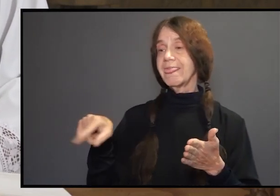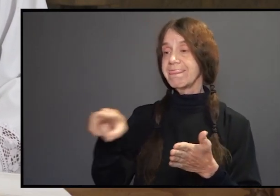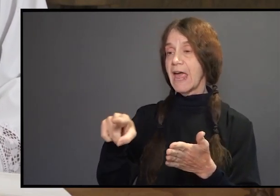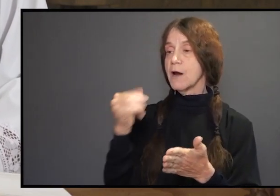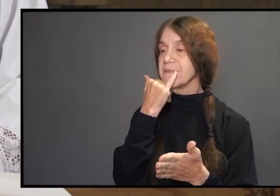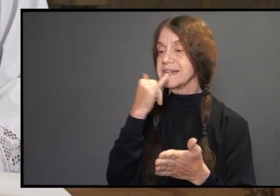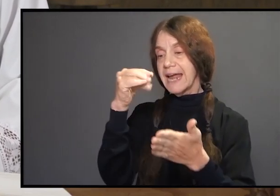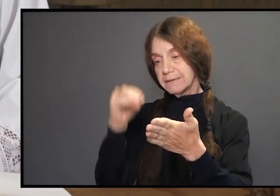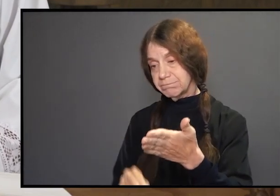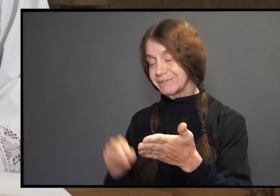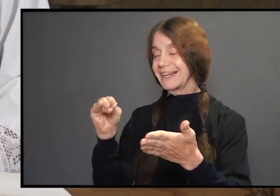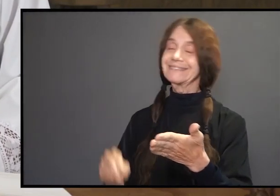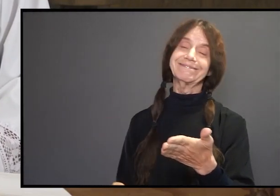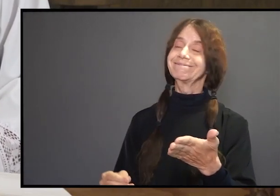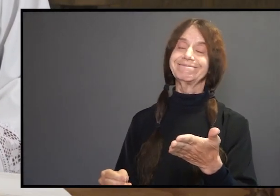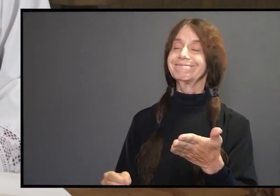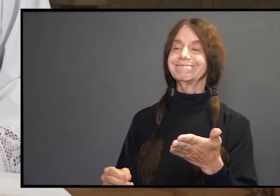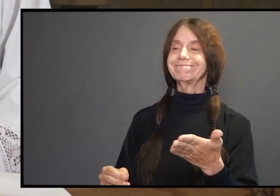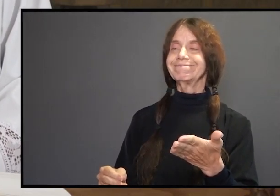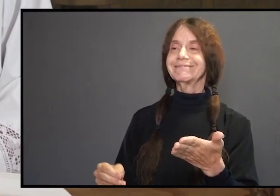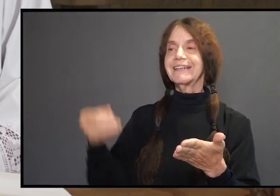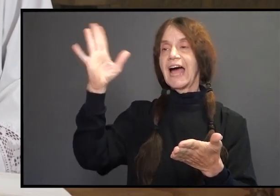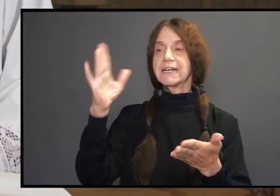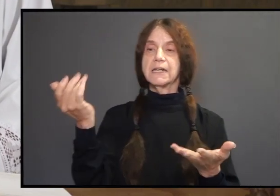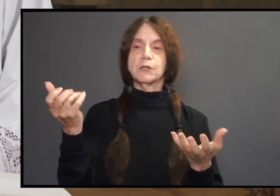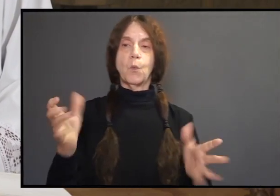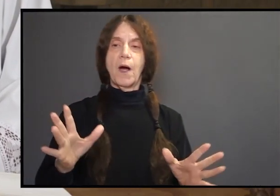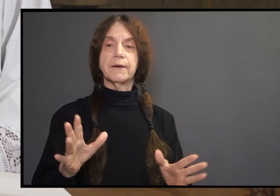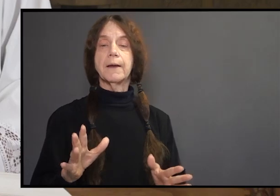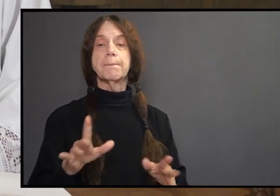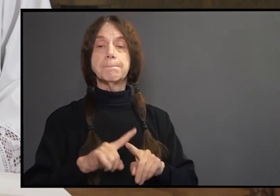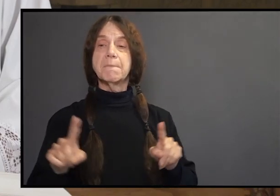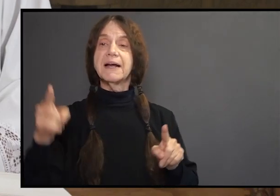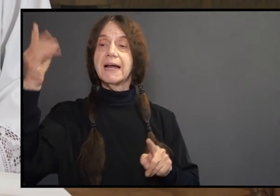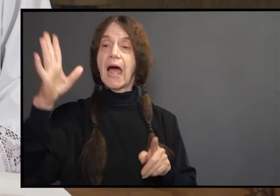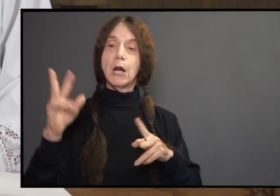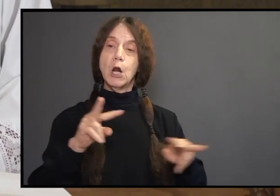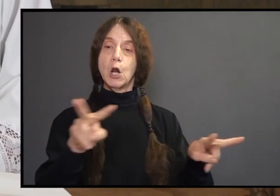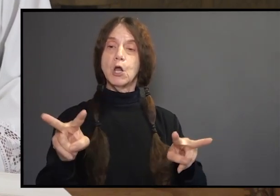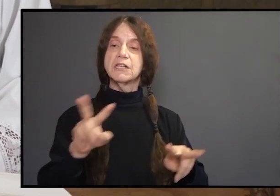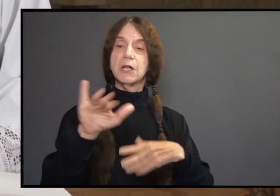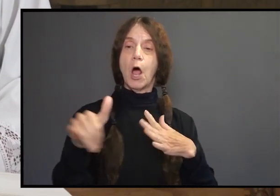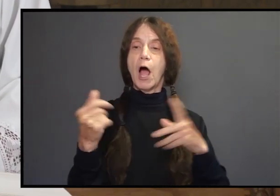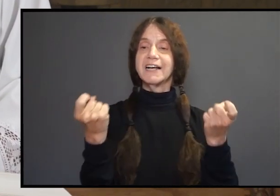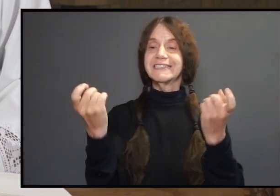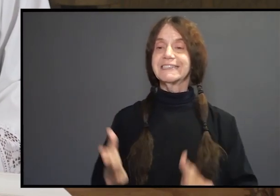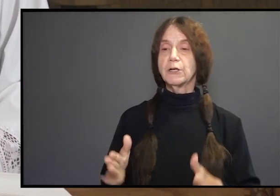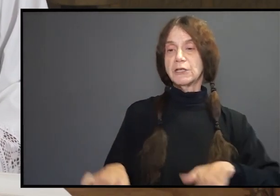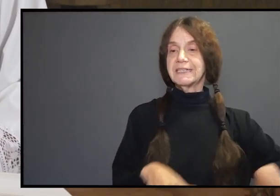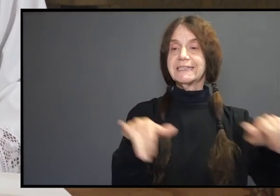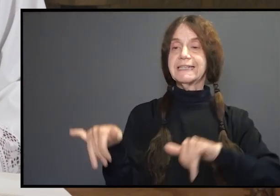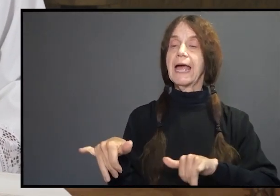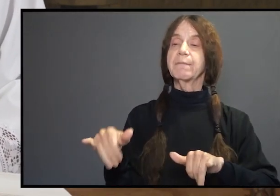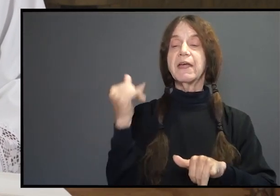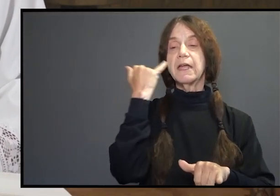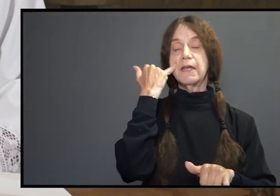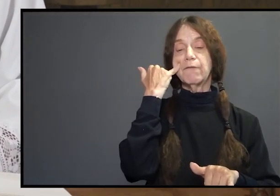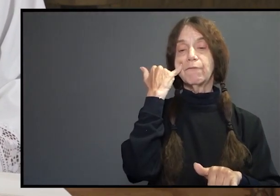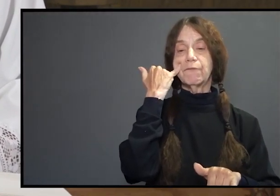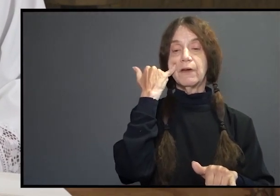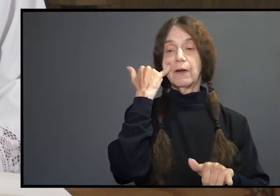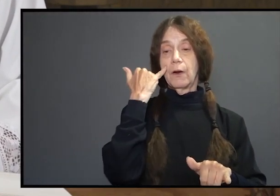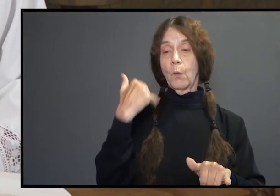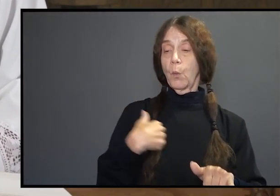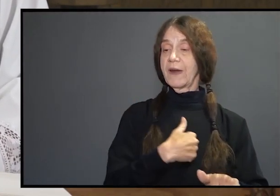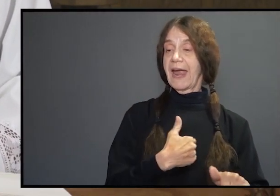carries no weight with God. Instead, he looks at all the people the same. When we choose to hang on to the dirt we have